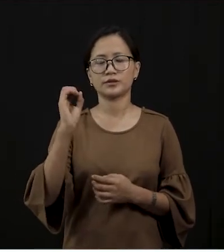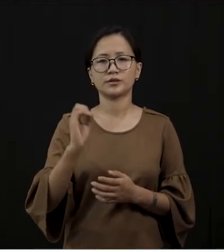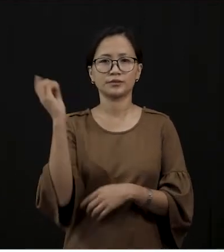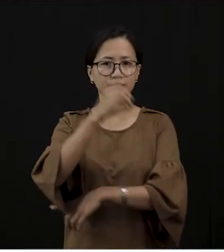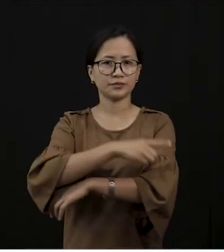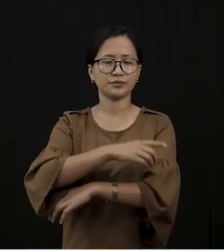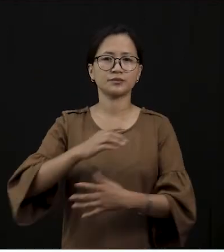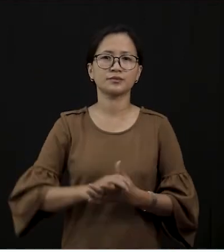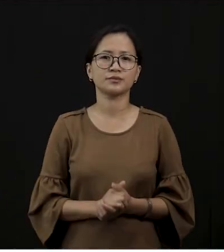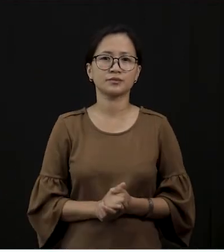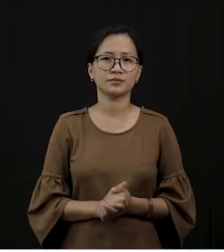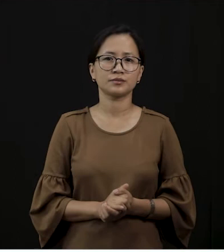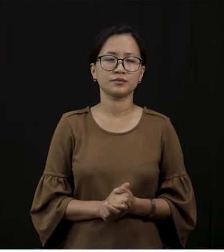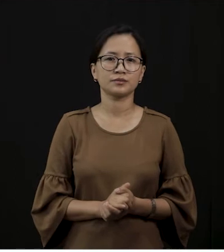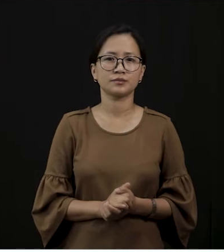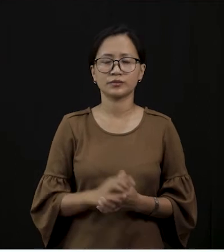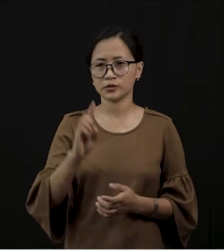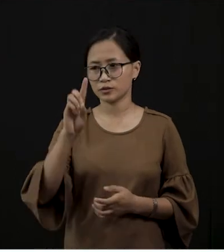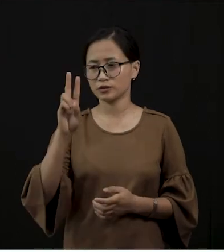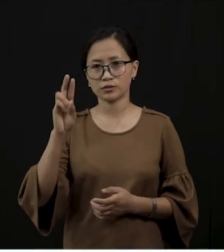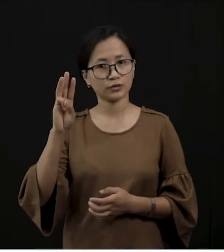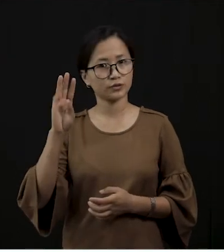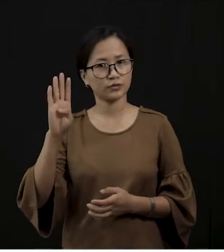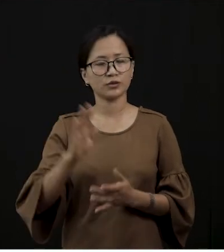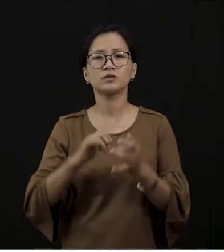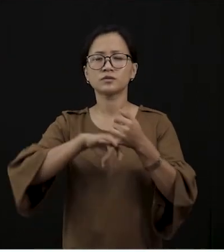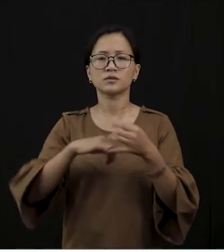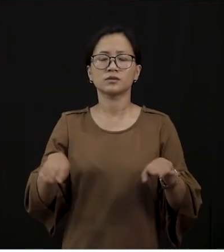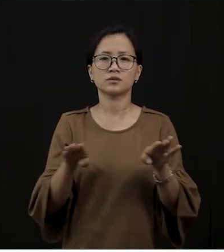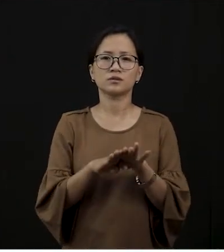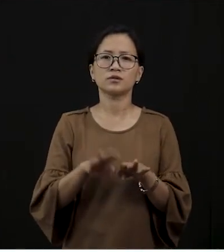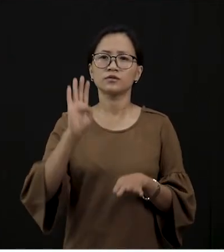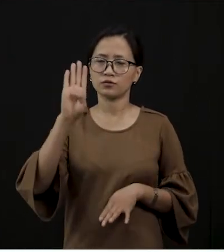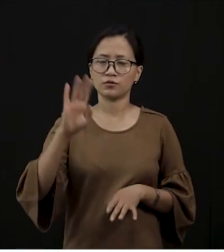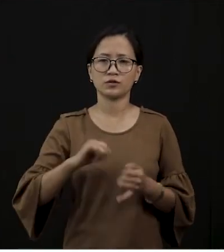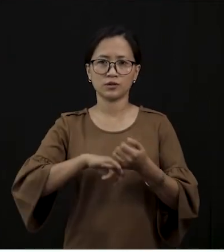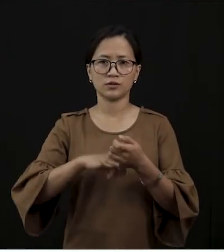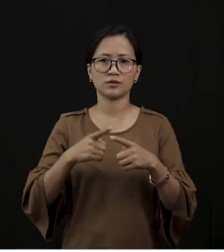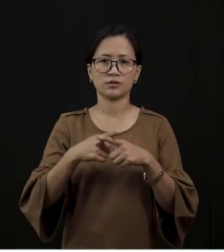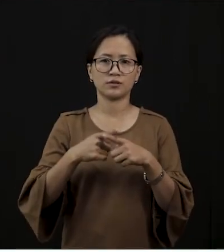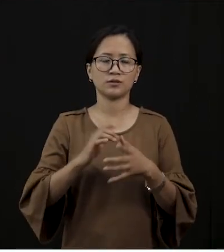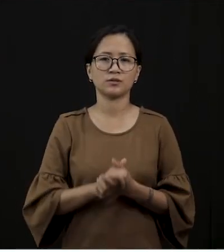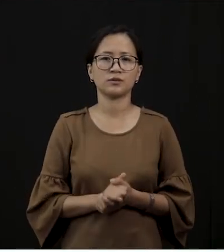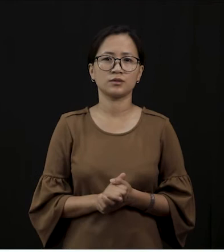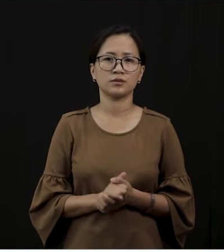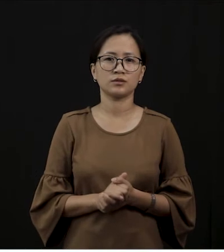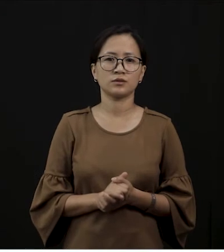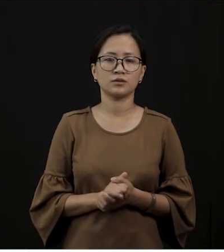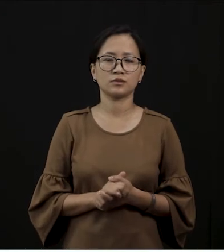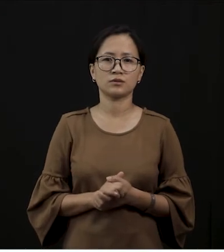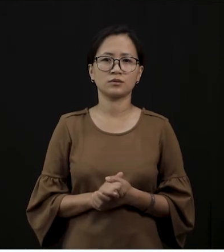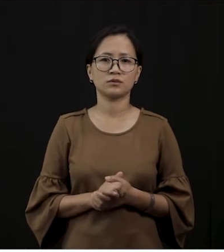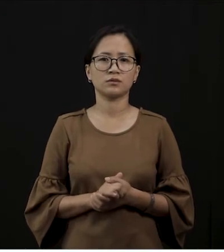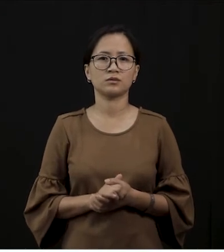here. Then, 1, 2, 3, 4. 4 Sundays and 4 Saturdays. 4 Sundays and